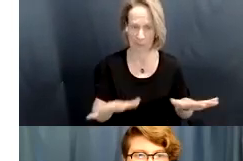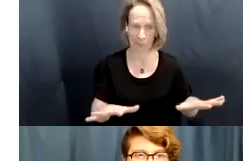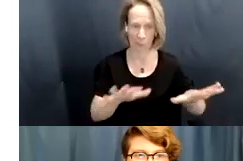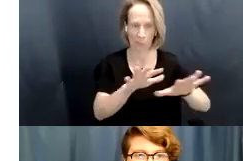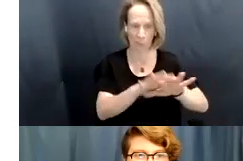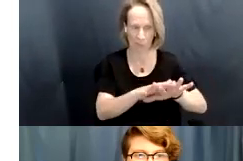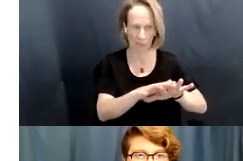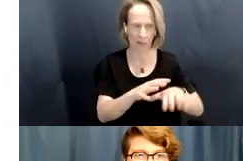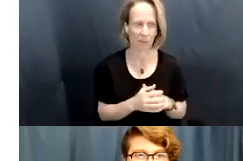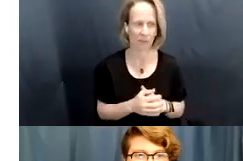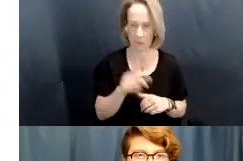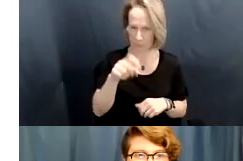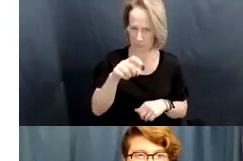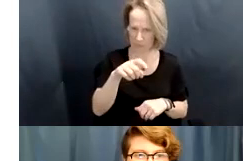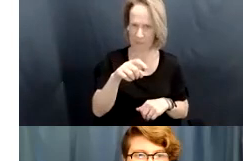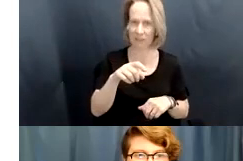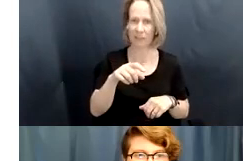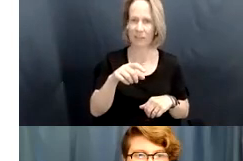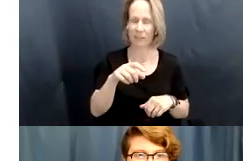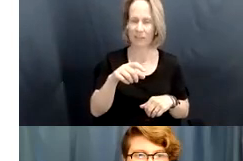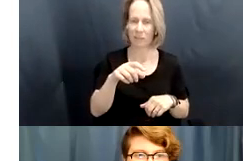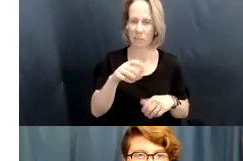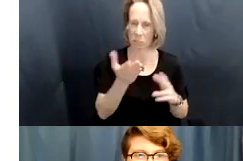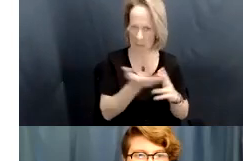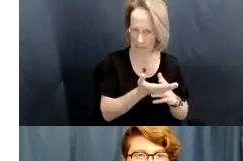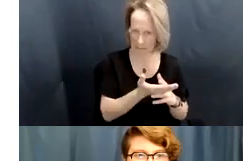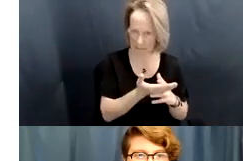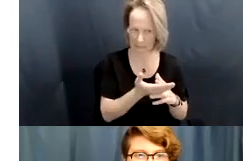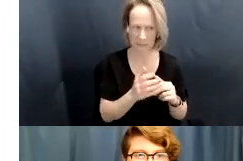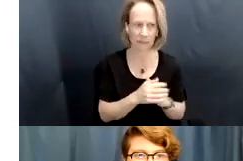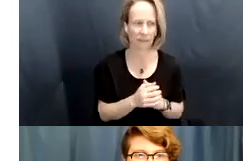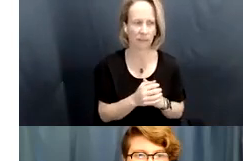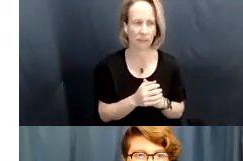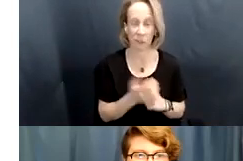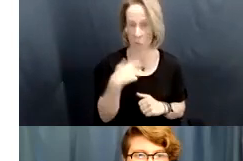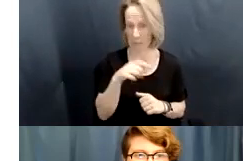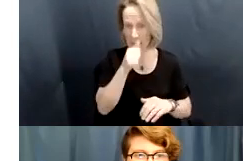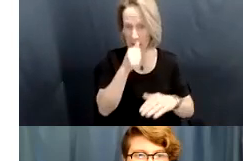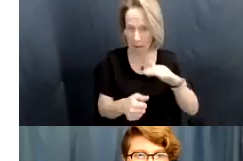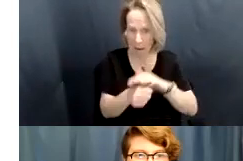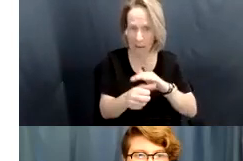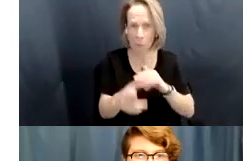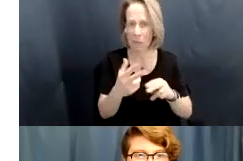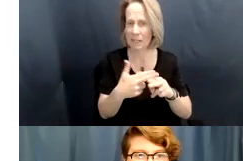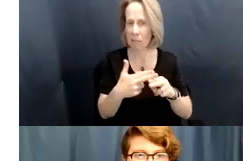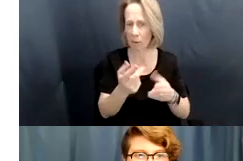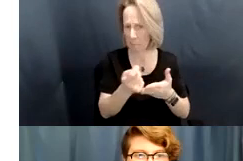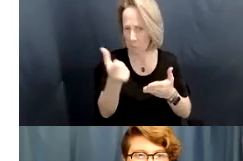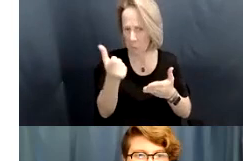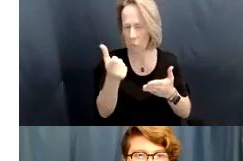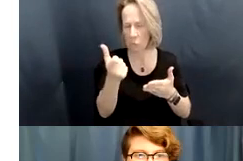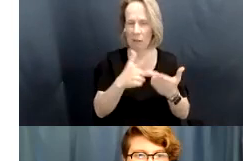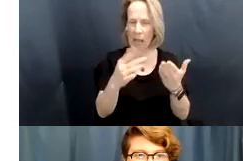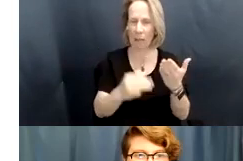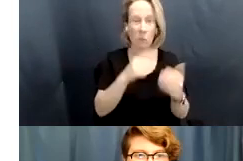and media breaks. You can hide or temporarily remove apps on your phone. You don't have to delete the app. You can hide